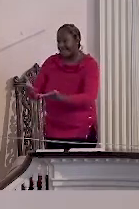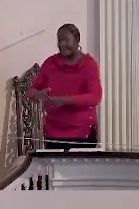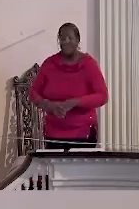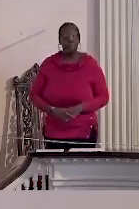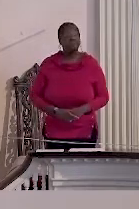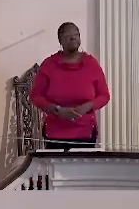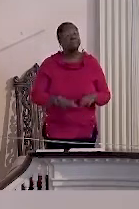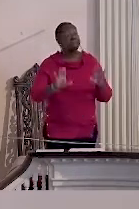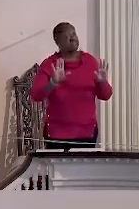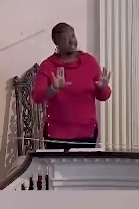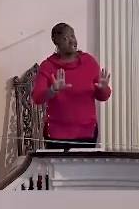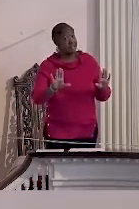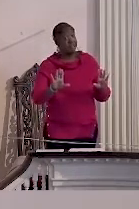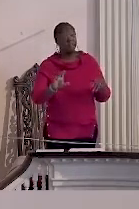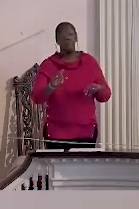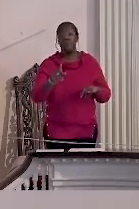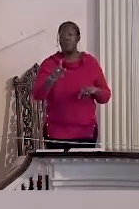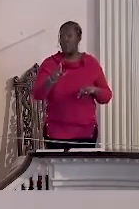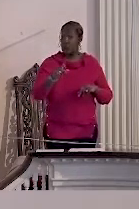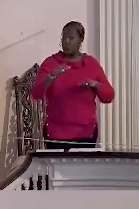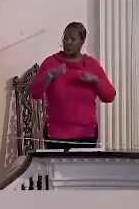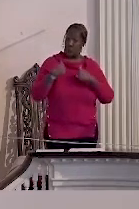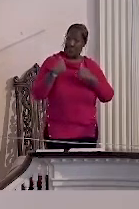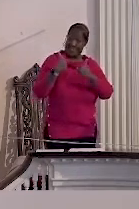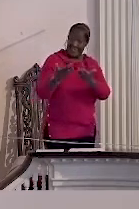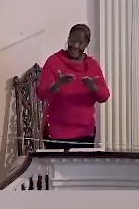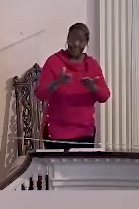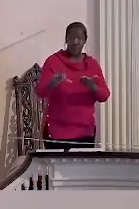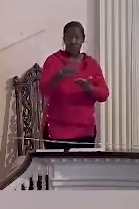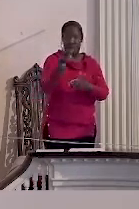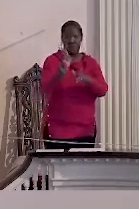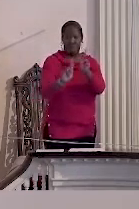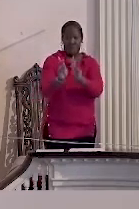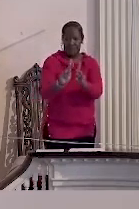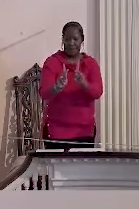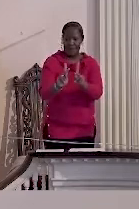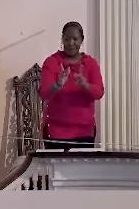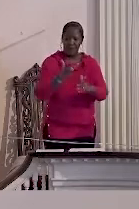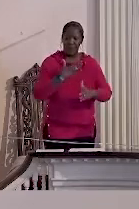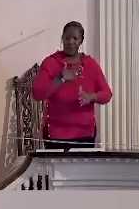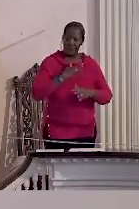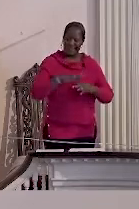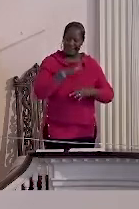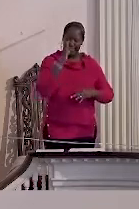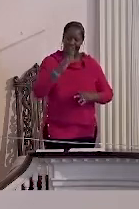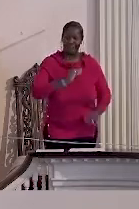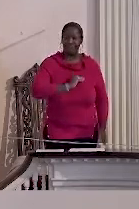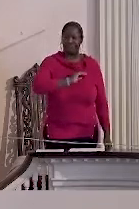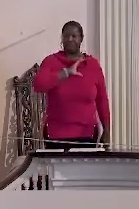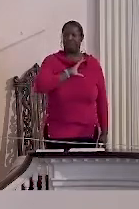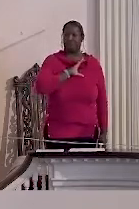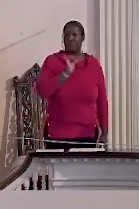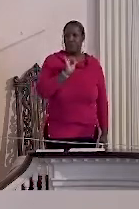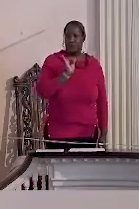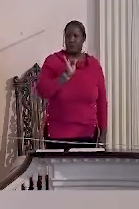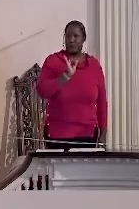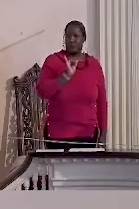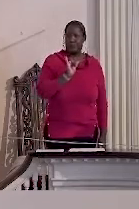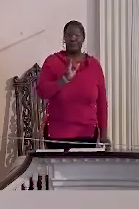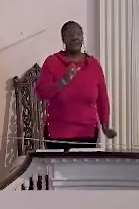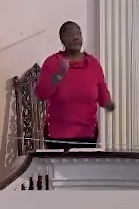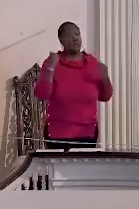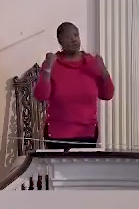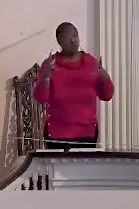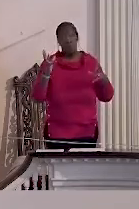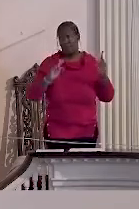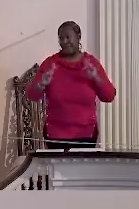thing. When you give to others, you feed your own spirit. So many people